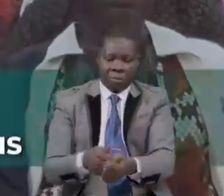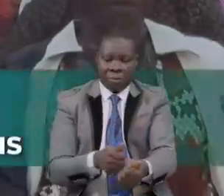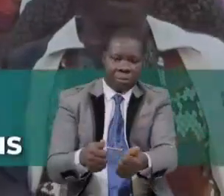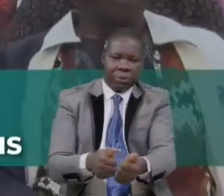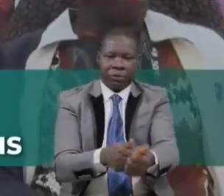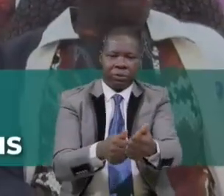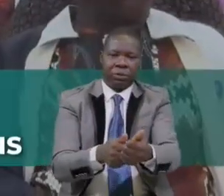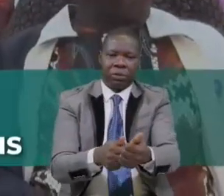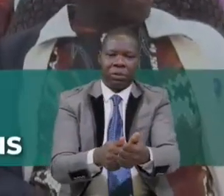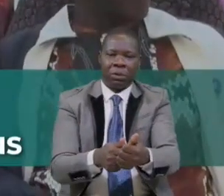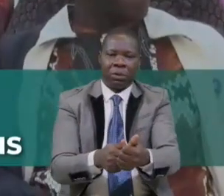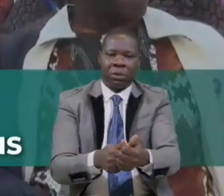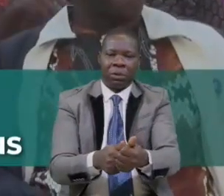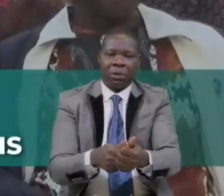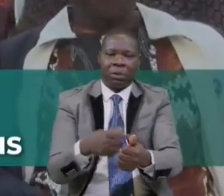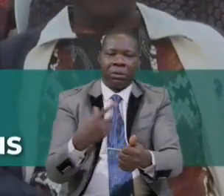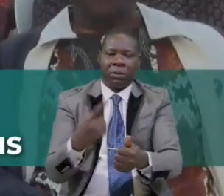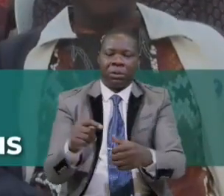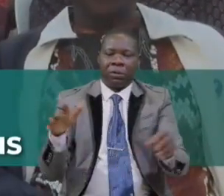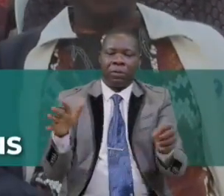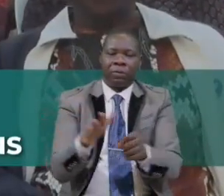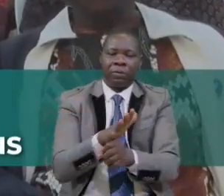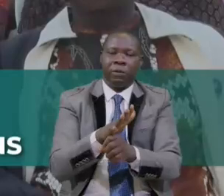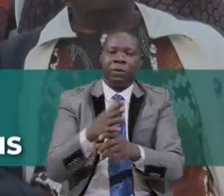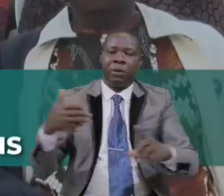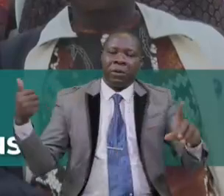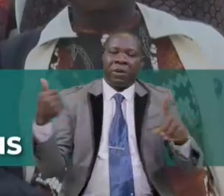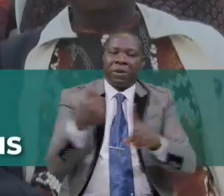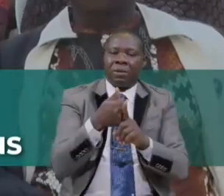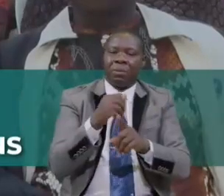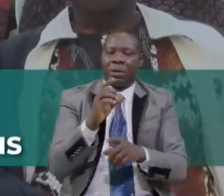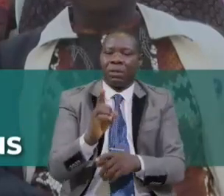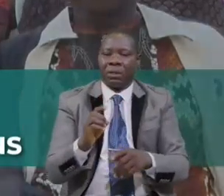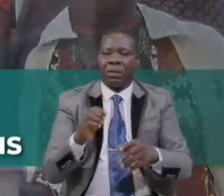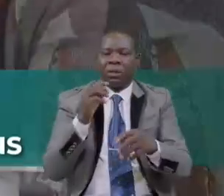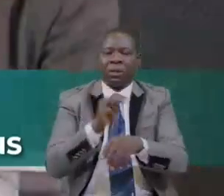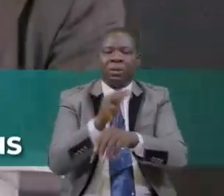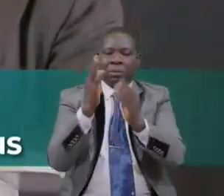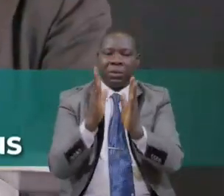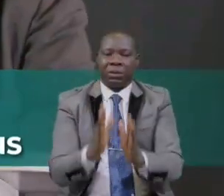impacted, messengers anointed